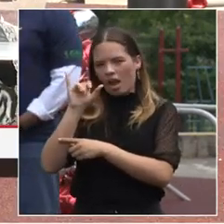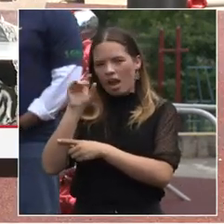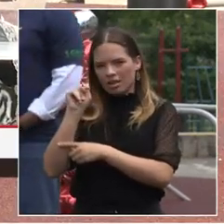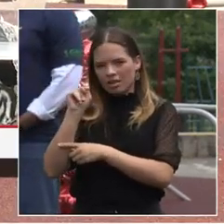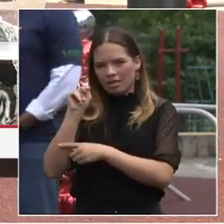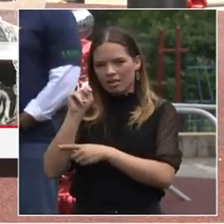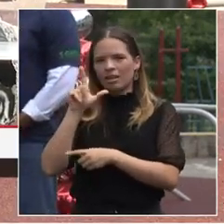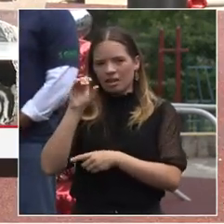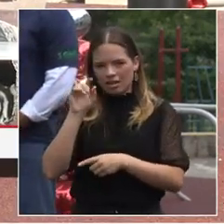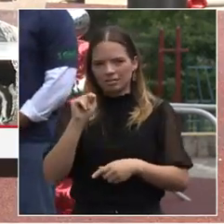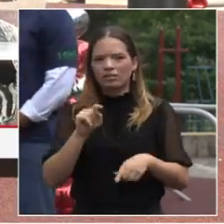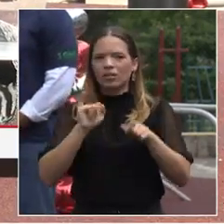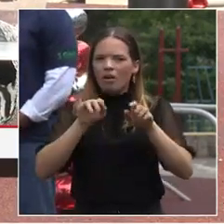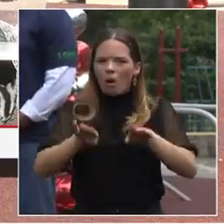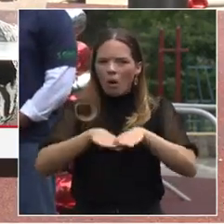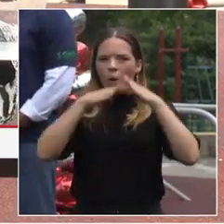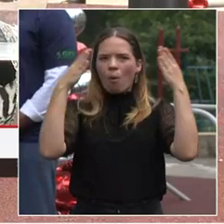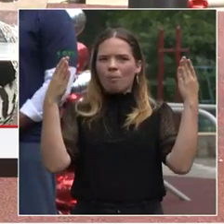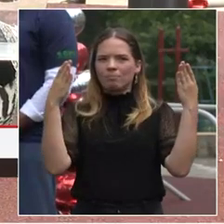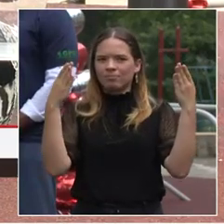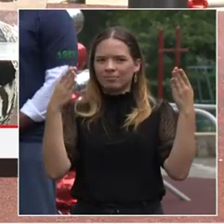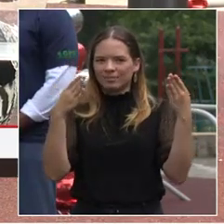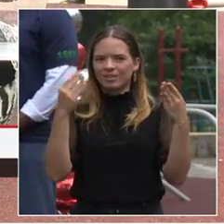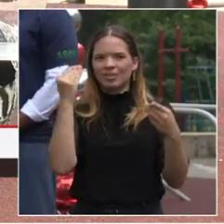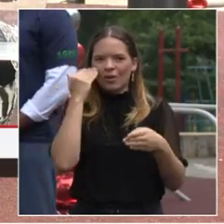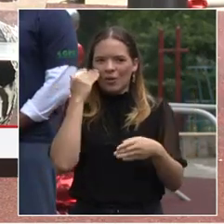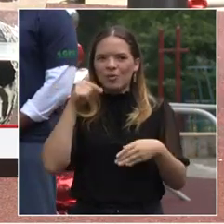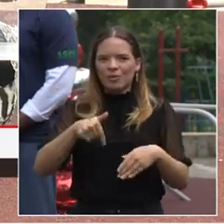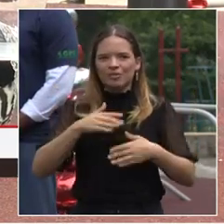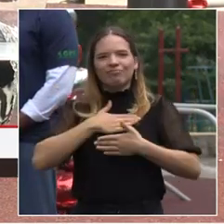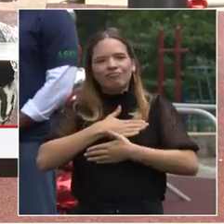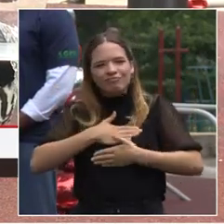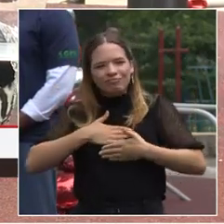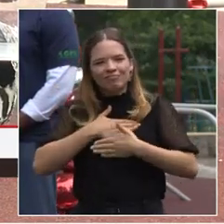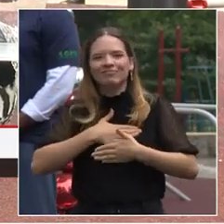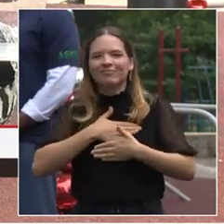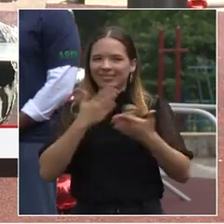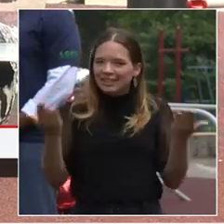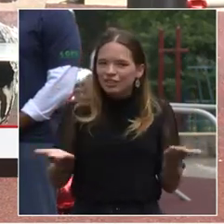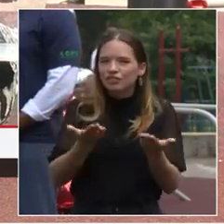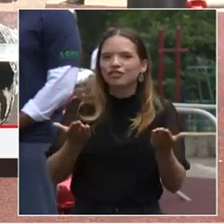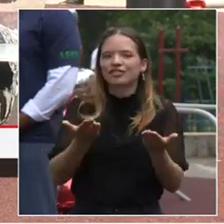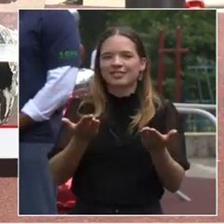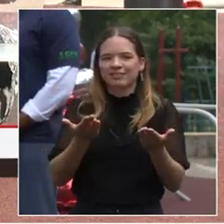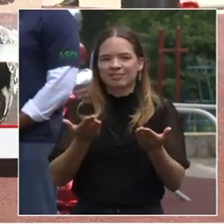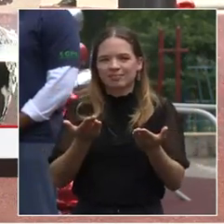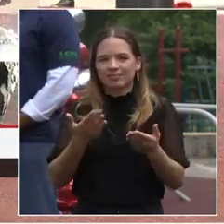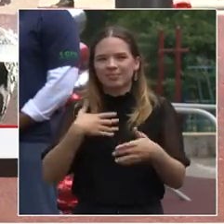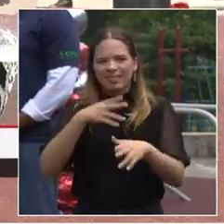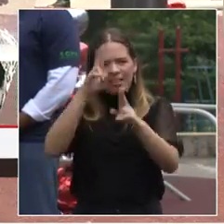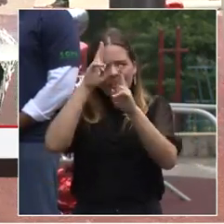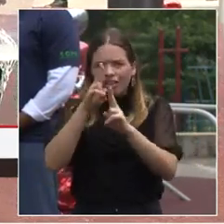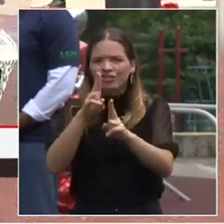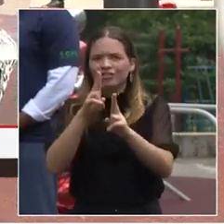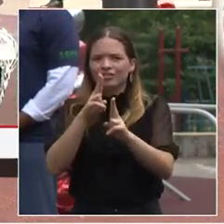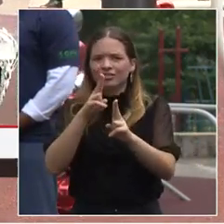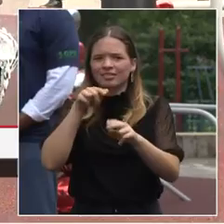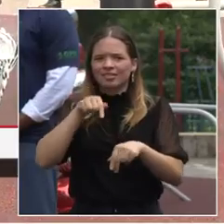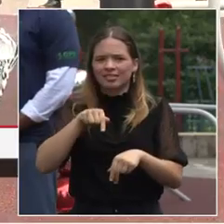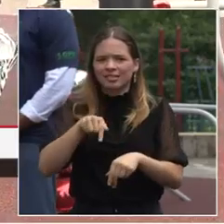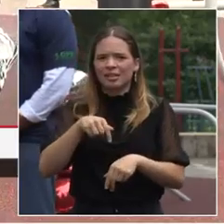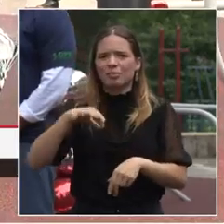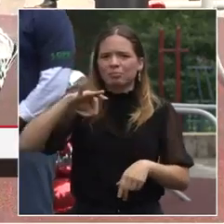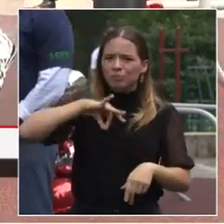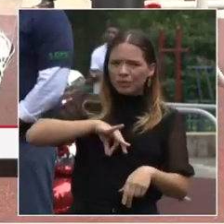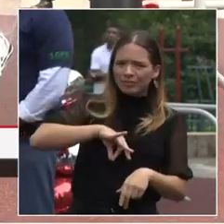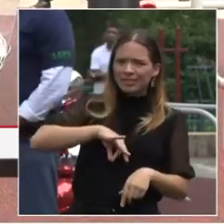we know that we will appreciate the fact that it's here. It is my honor and privilege to